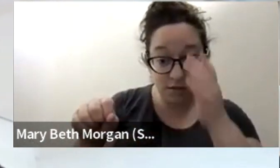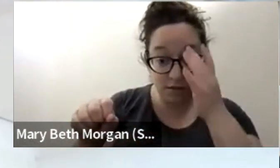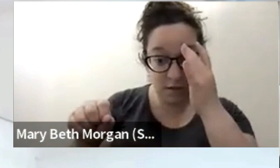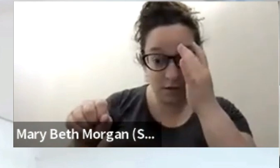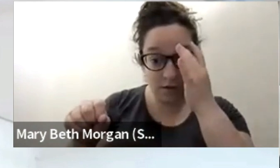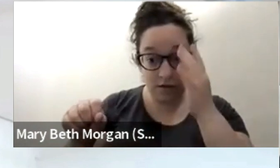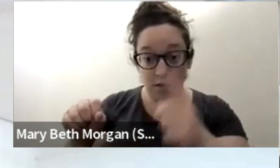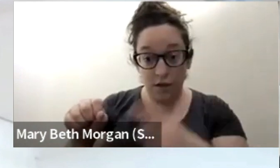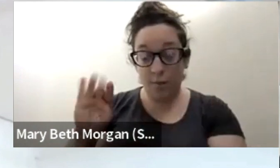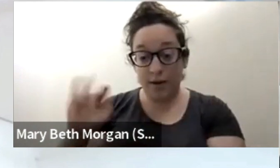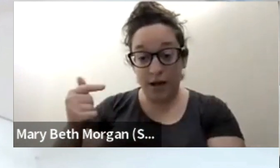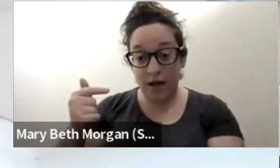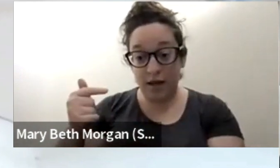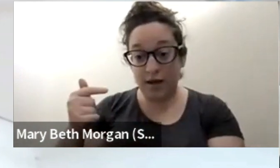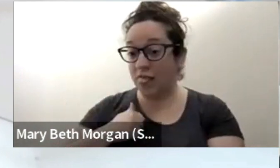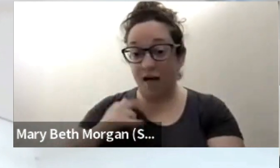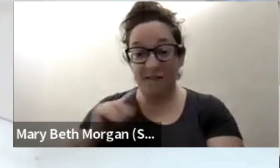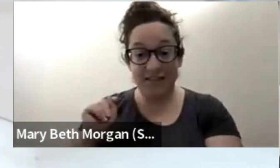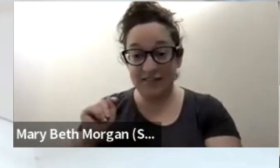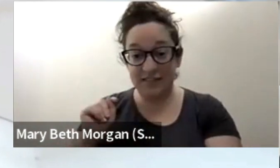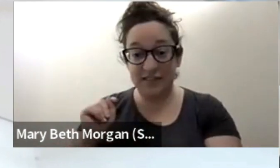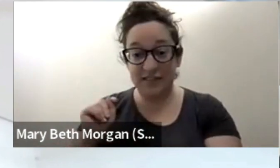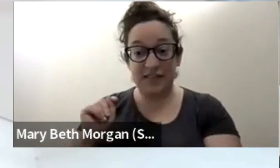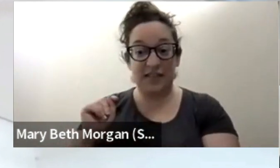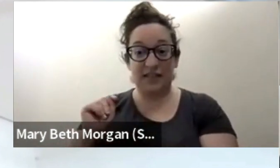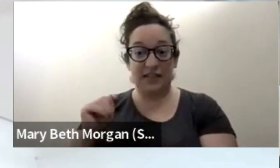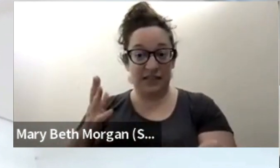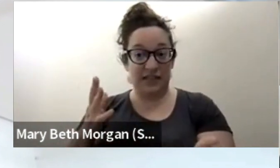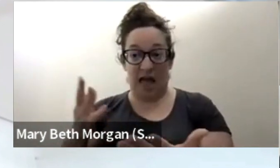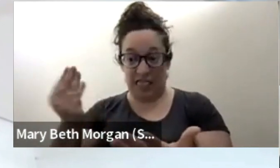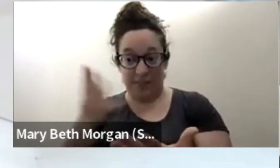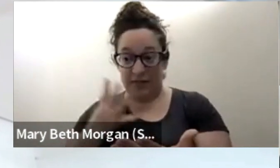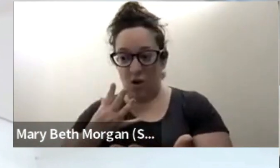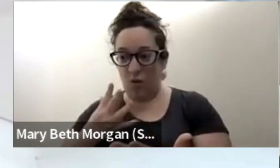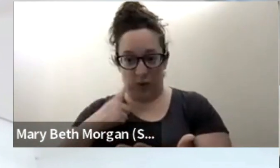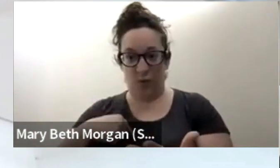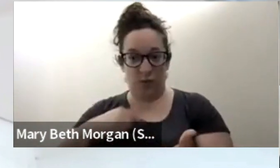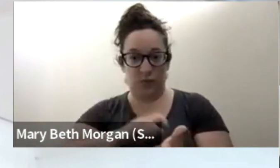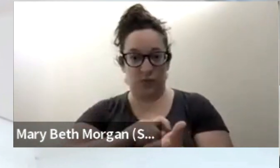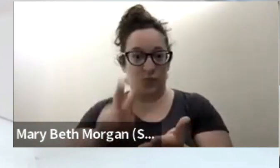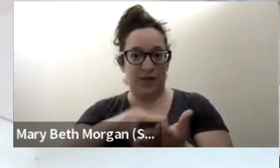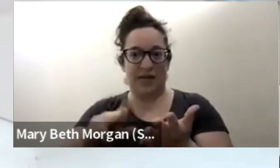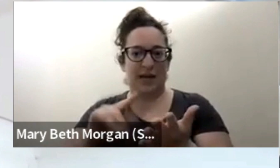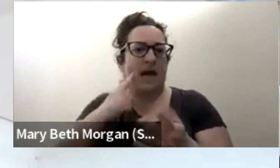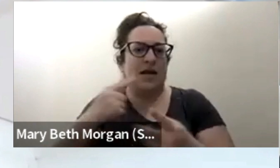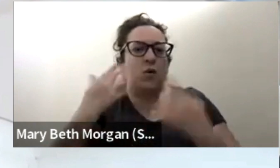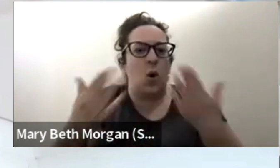Oh my God, love it! Can you keep it for me? We'll read it.